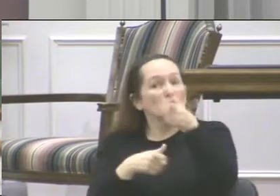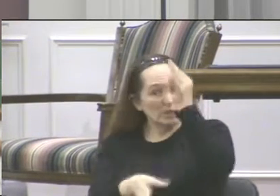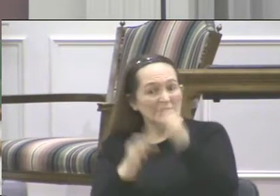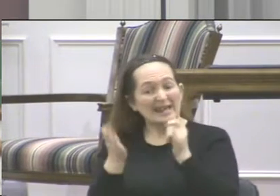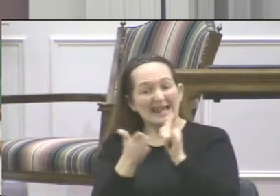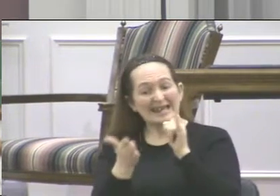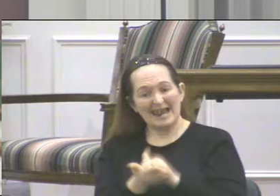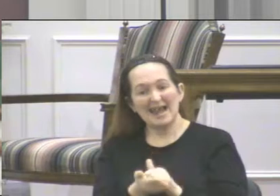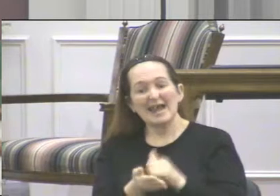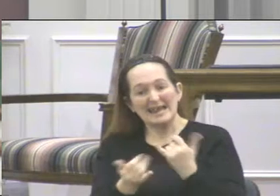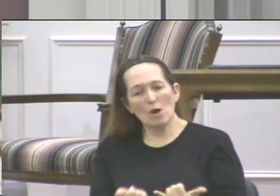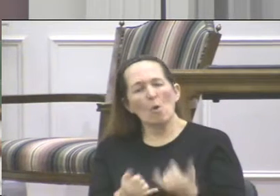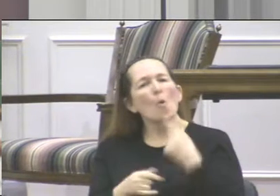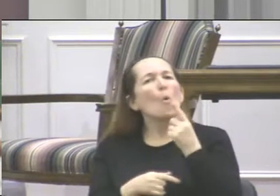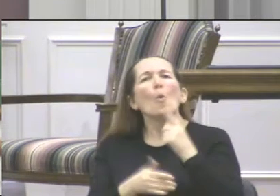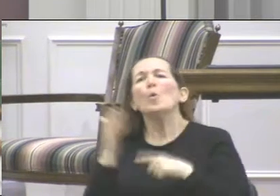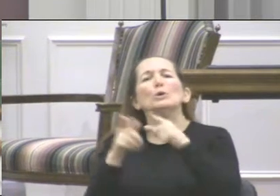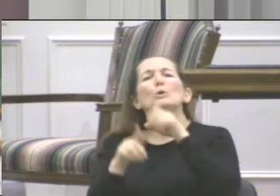are you going to settle for?